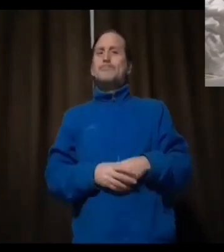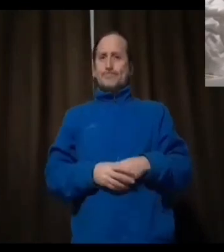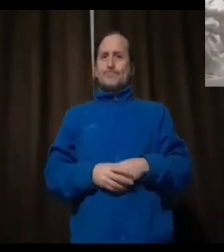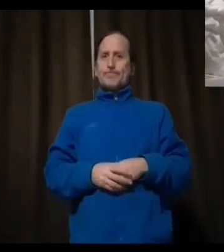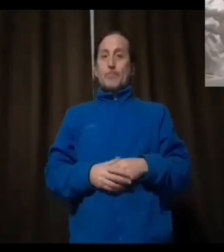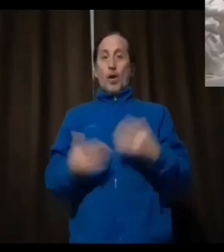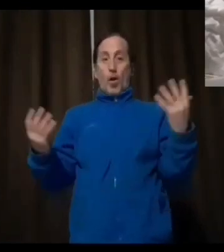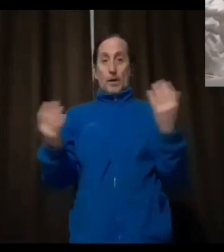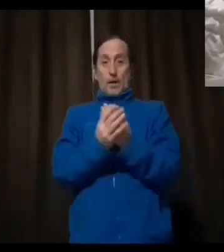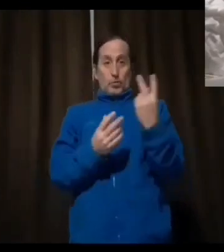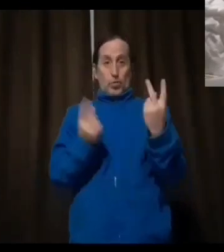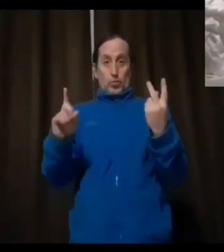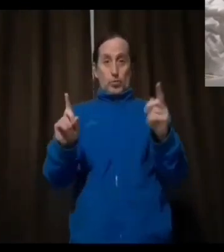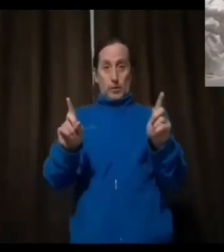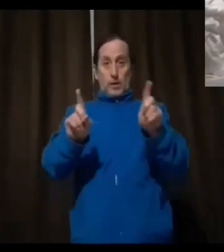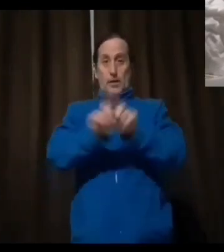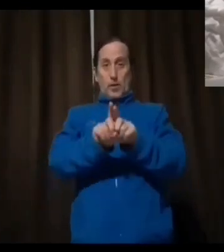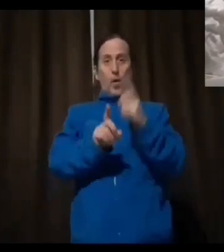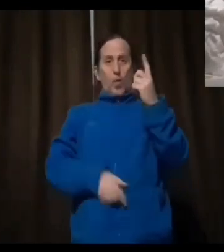the particle is going through the slits,